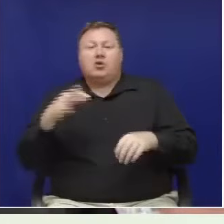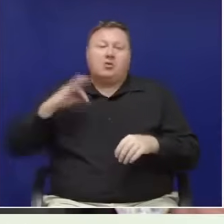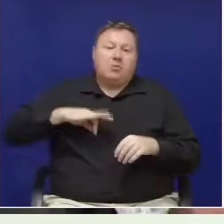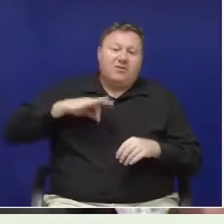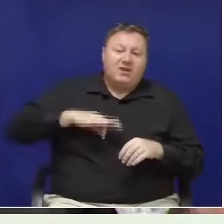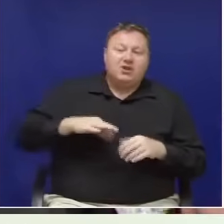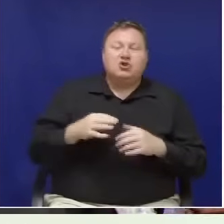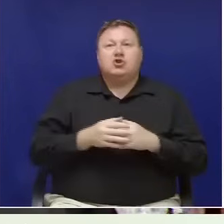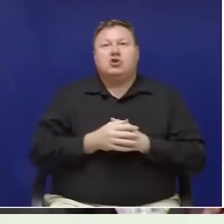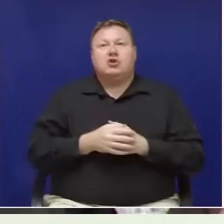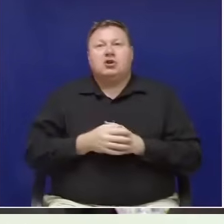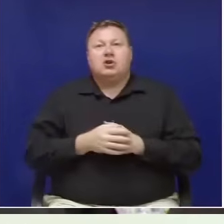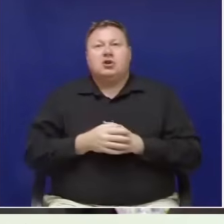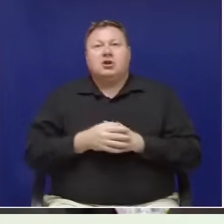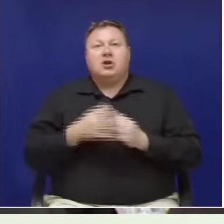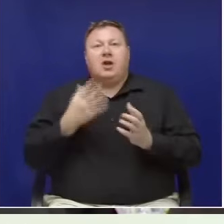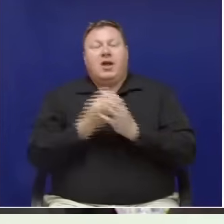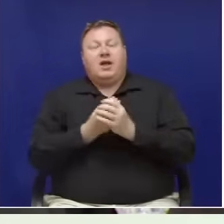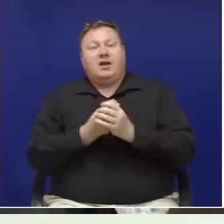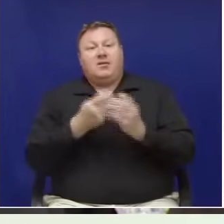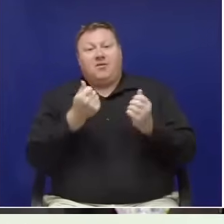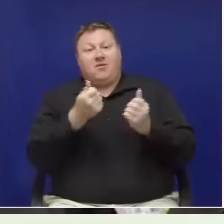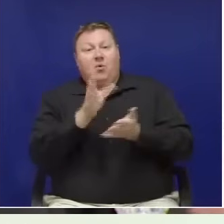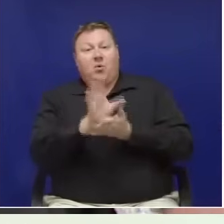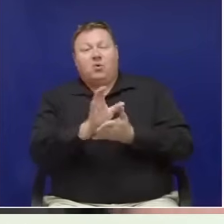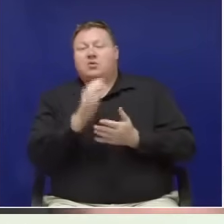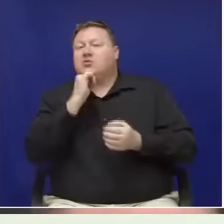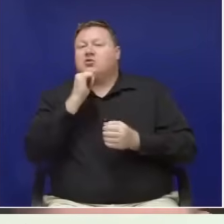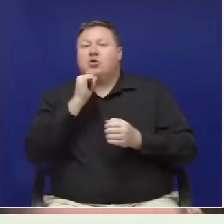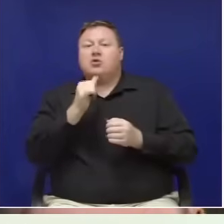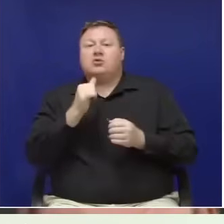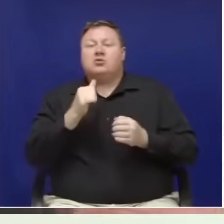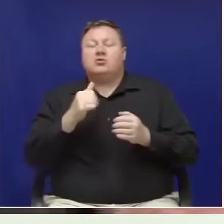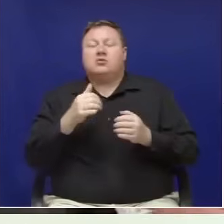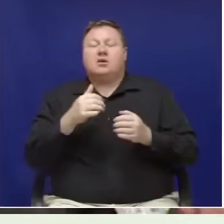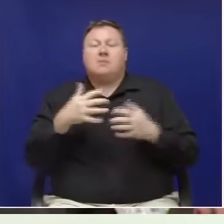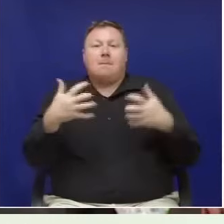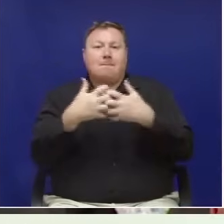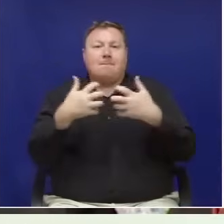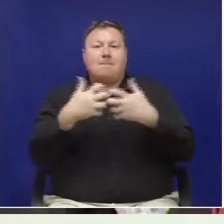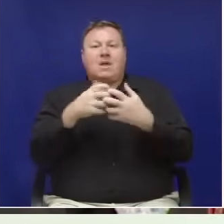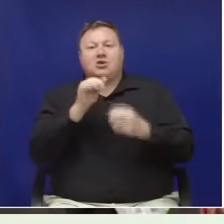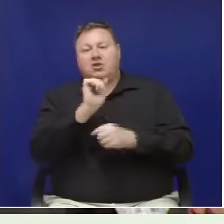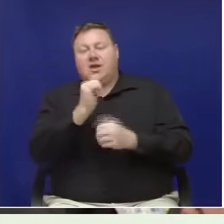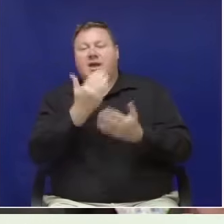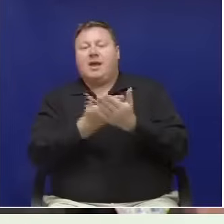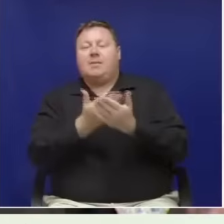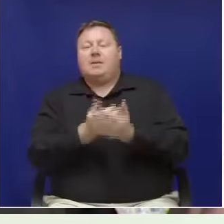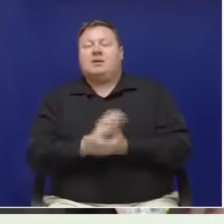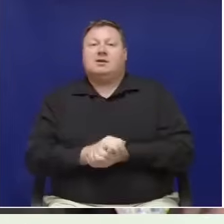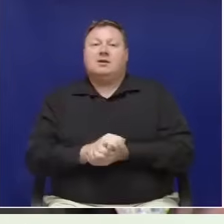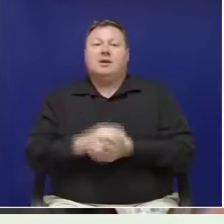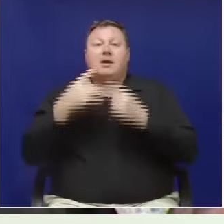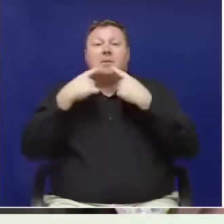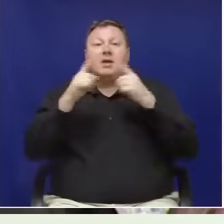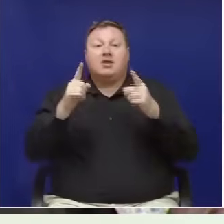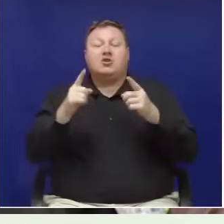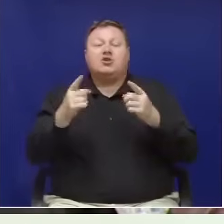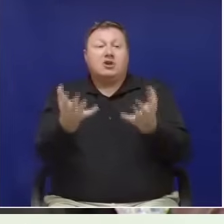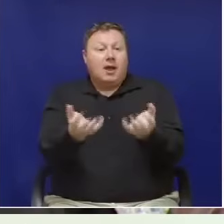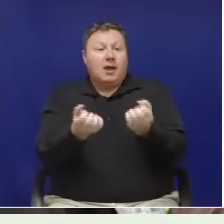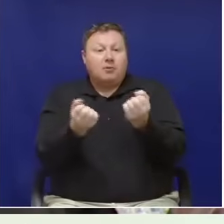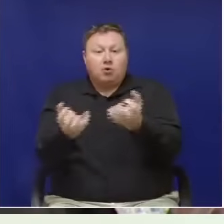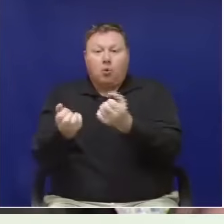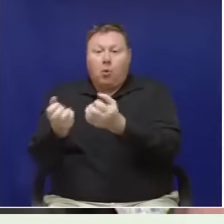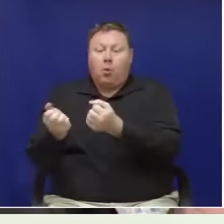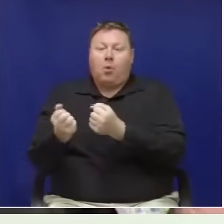and affordability rather than merit and capability. You have mentioned, Minister, that you are absorbing